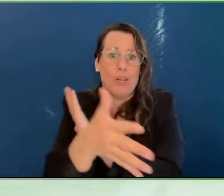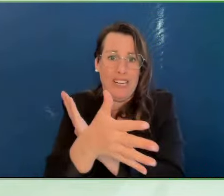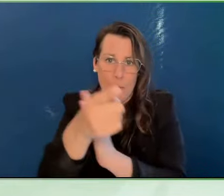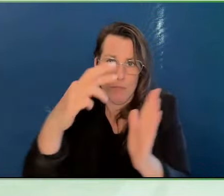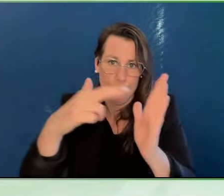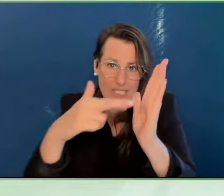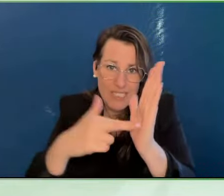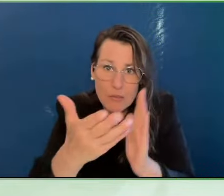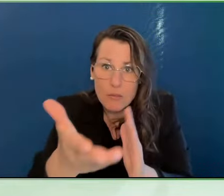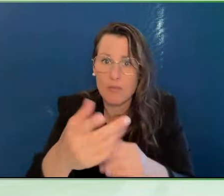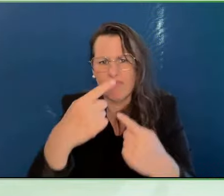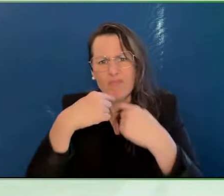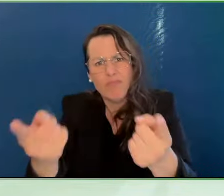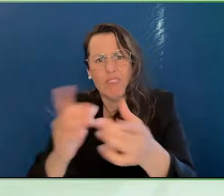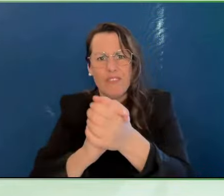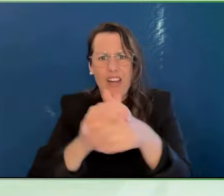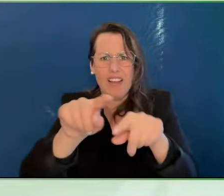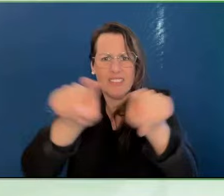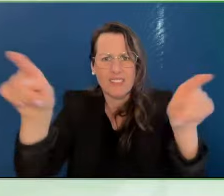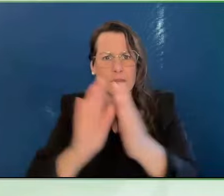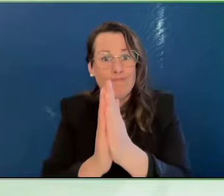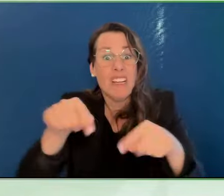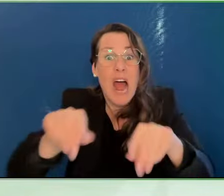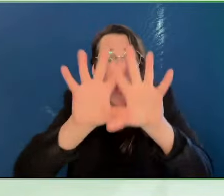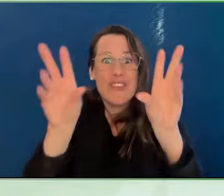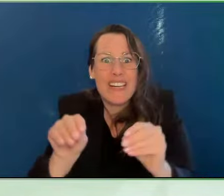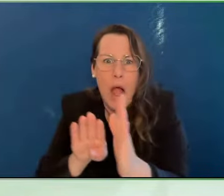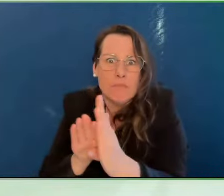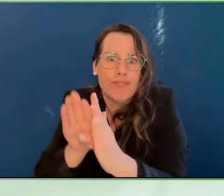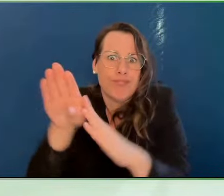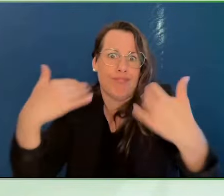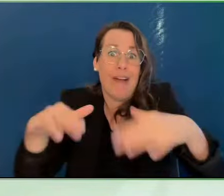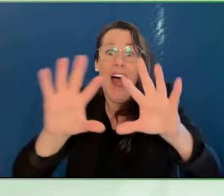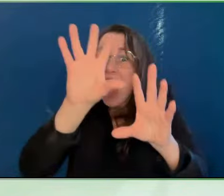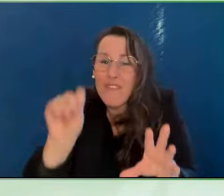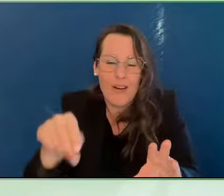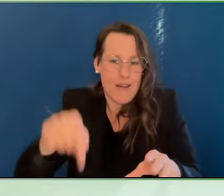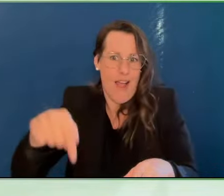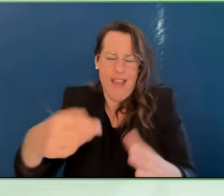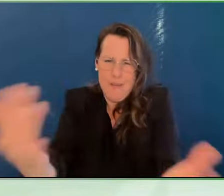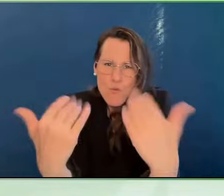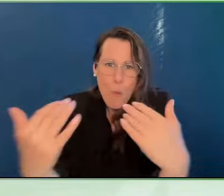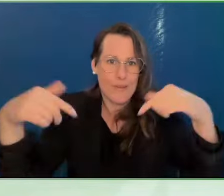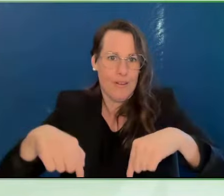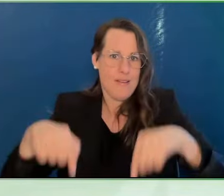2025, and thank you so much. Thank you for having me.